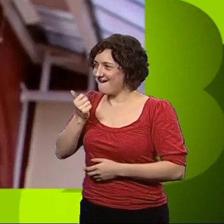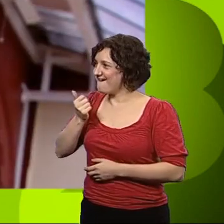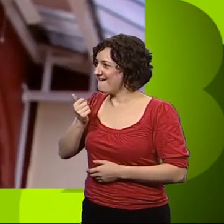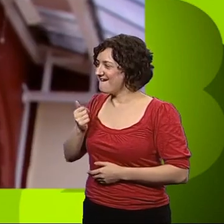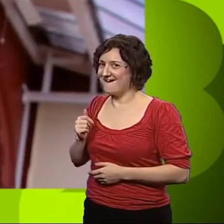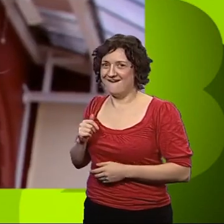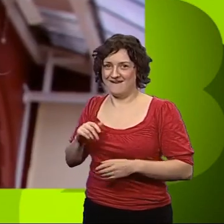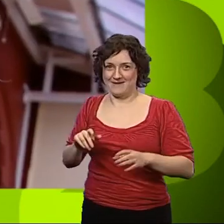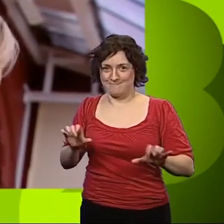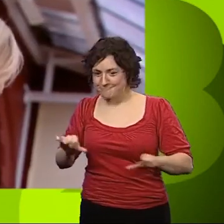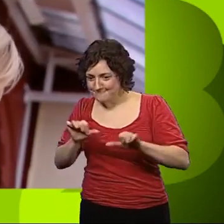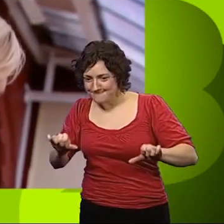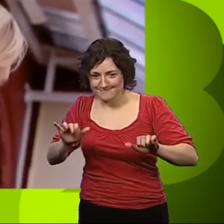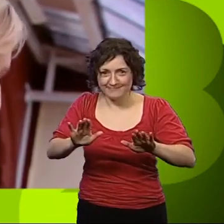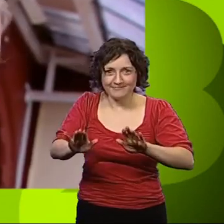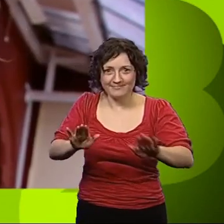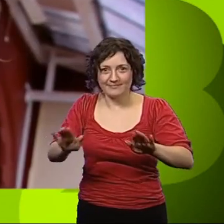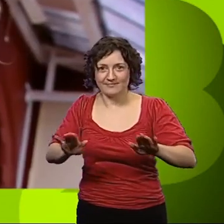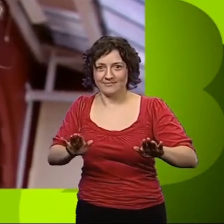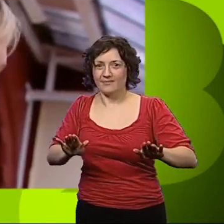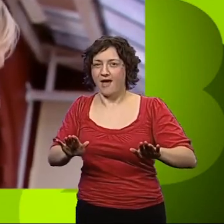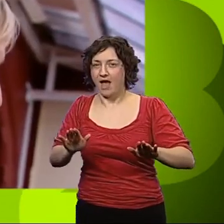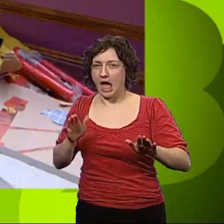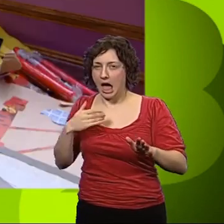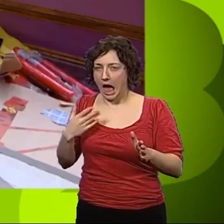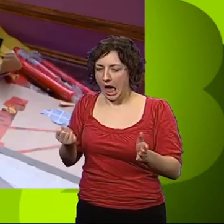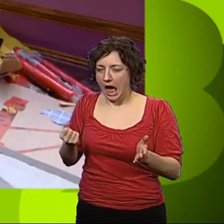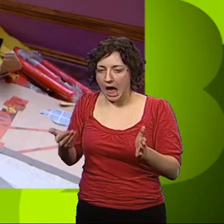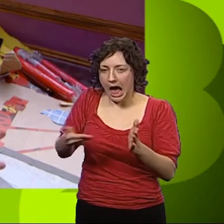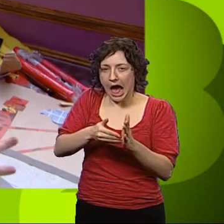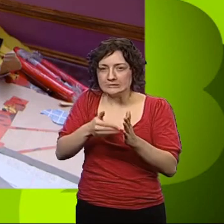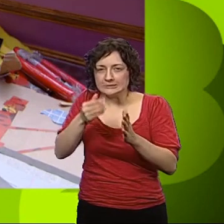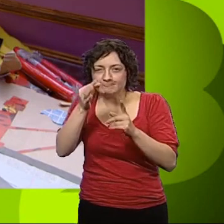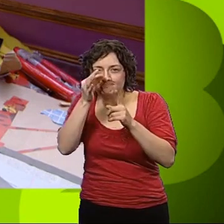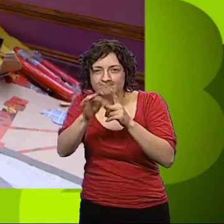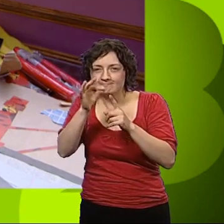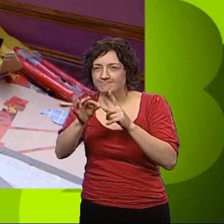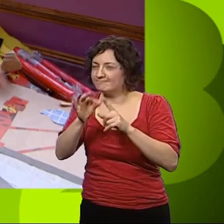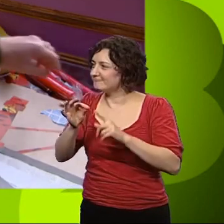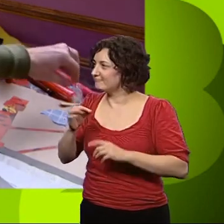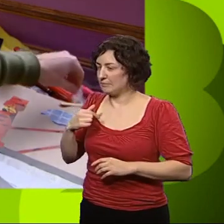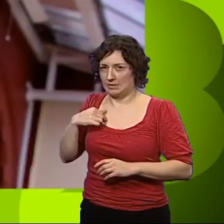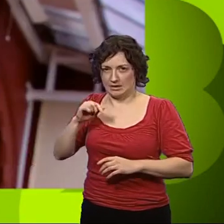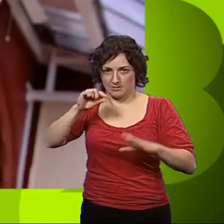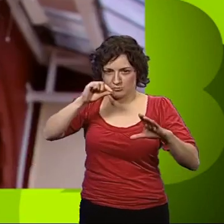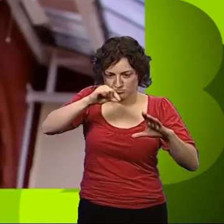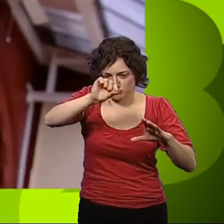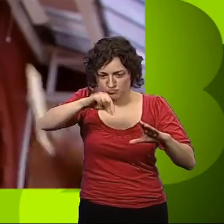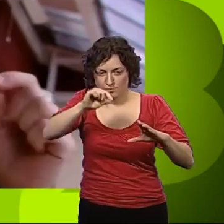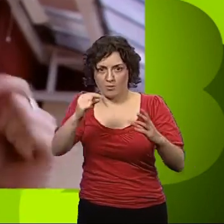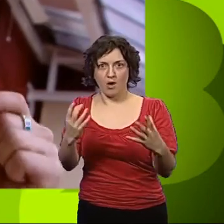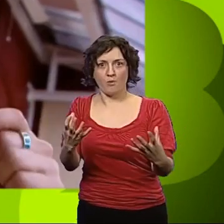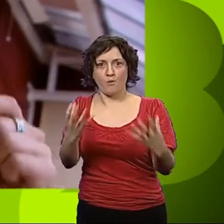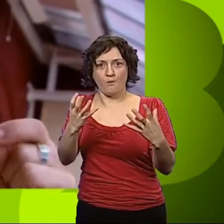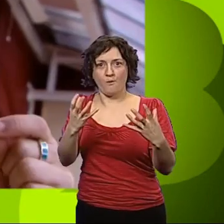Now that I've got all my paper stuck down, it's time to add some detail. I'm going to use ink, which will really stand out on the background, and I'm going to print